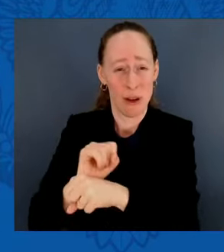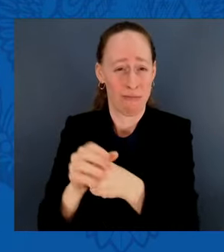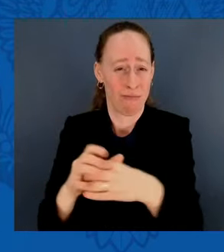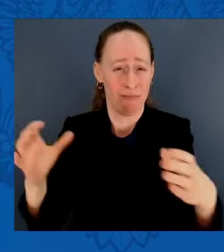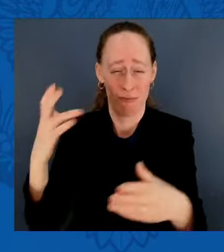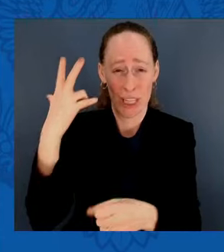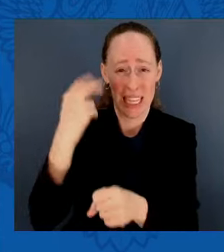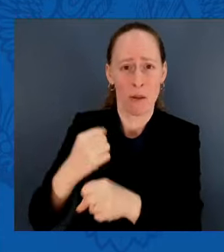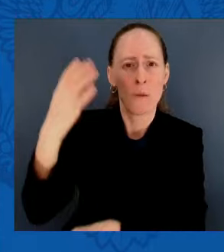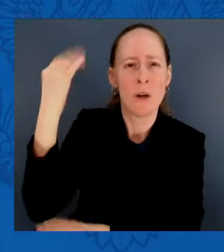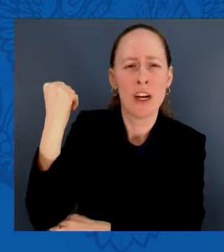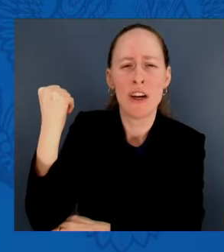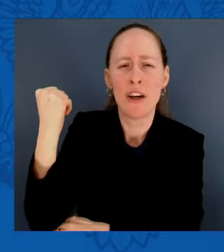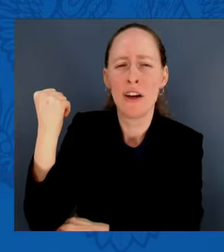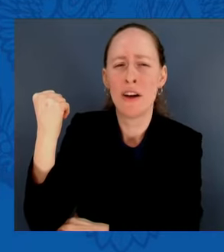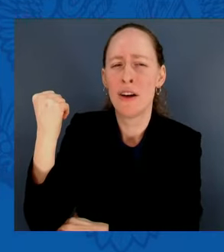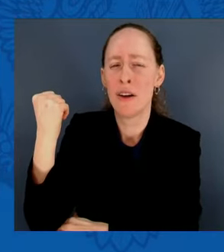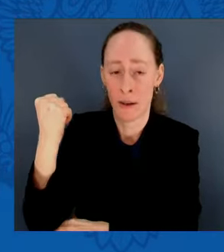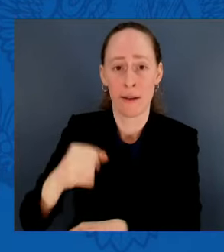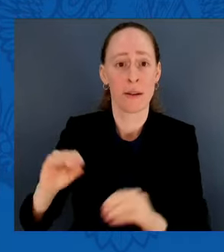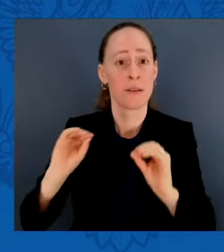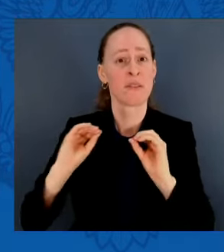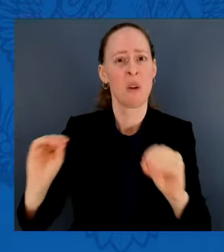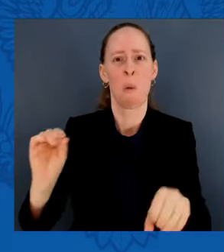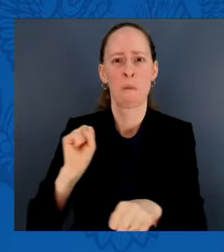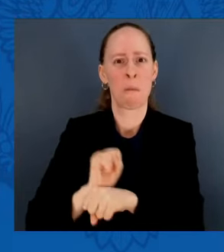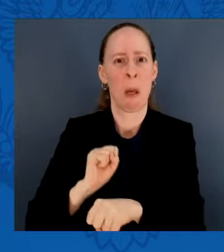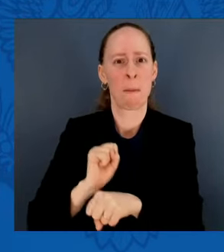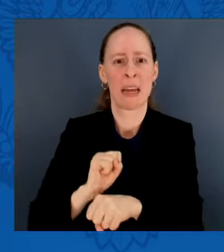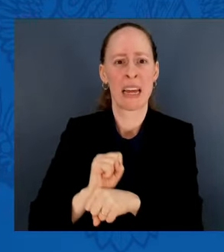at 50-year lows.